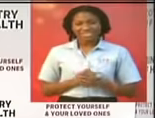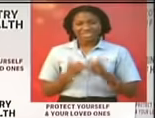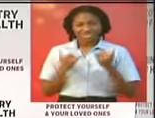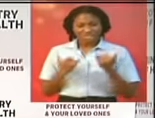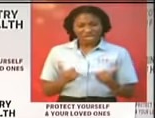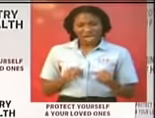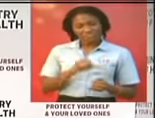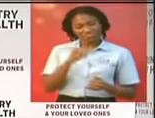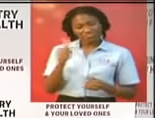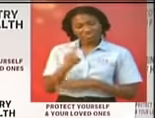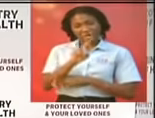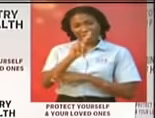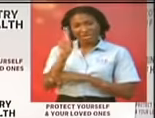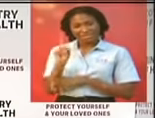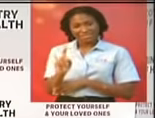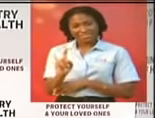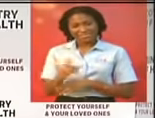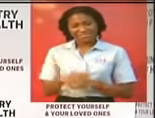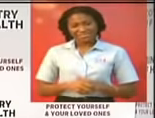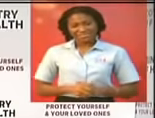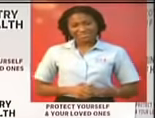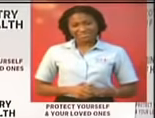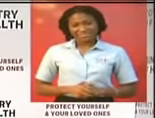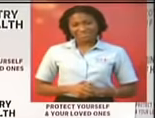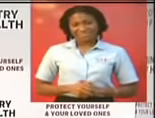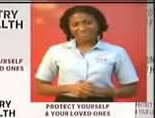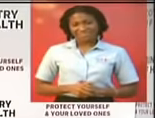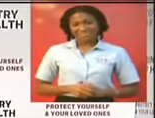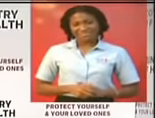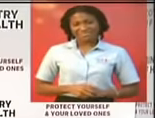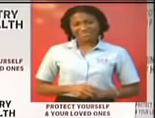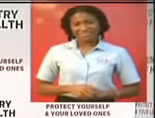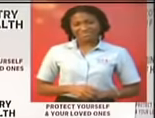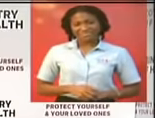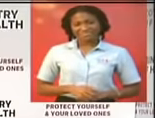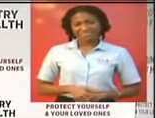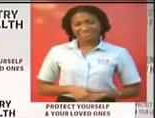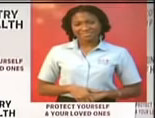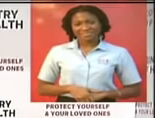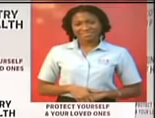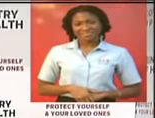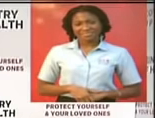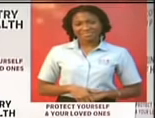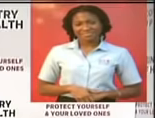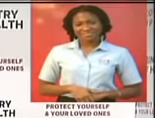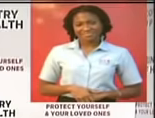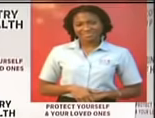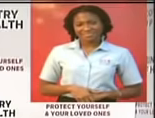TV6 for a follow-up question.